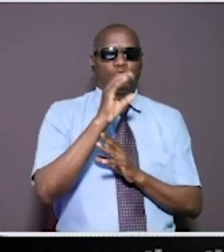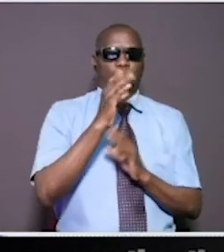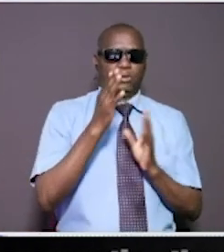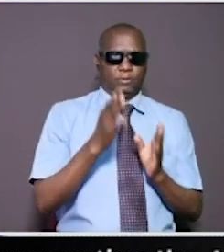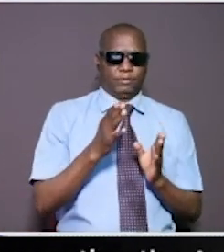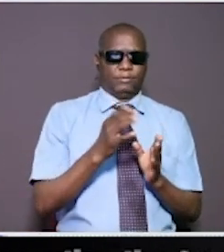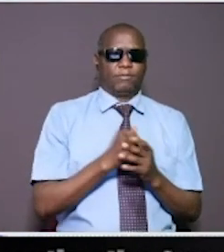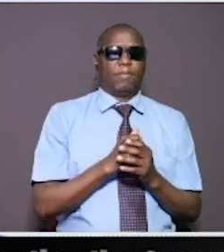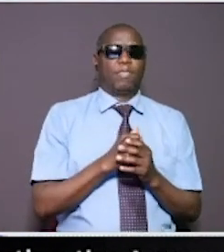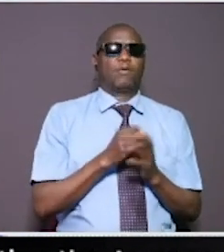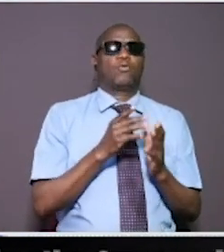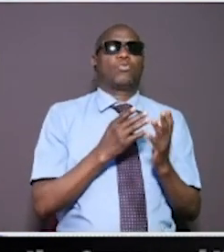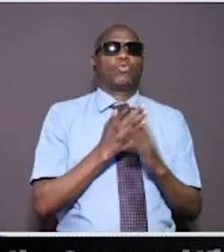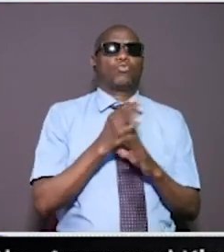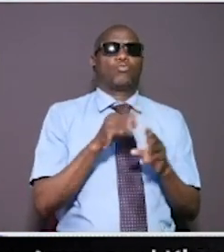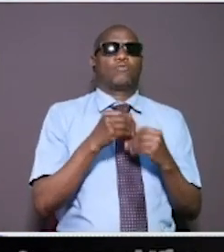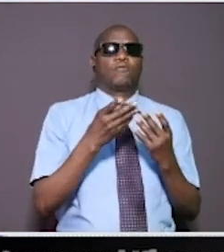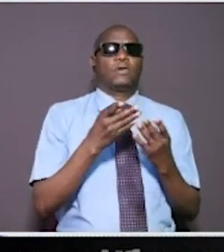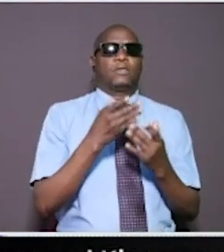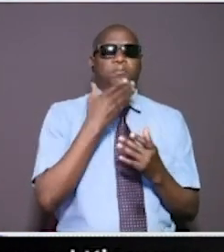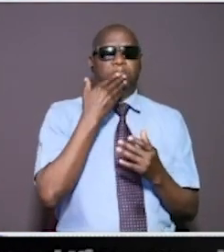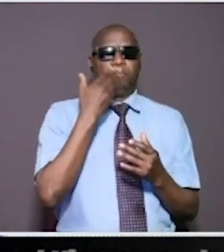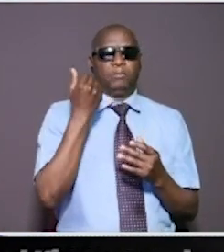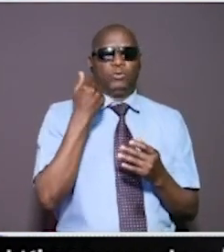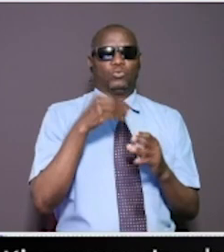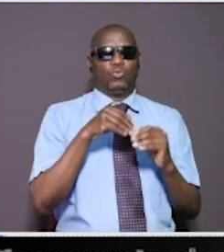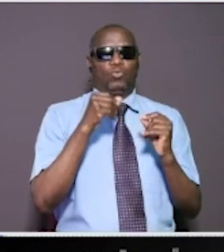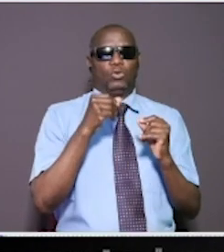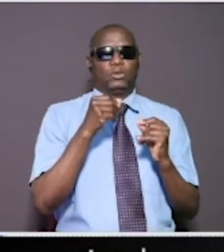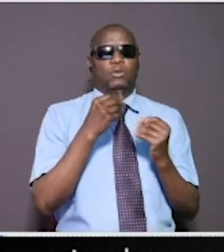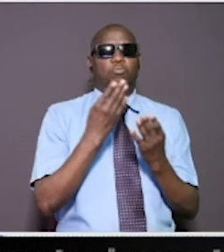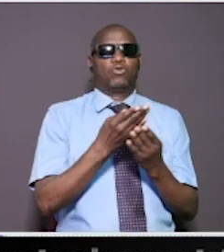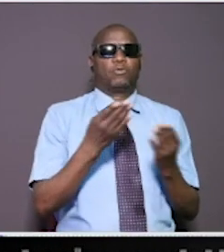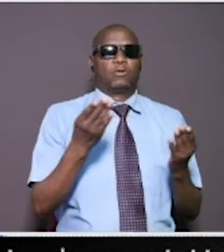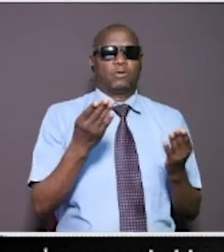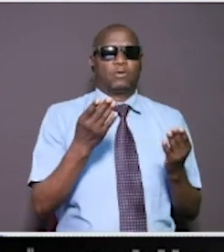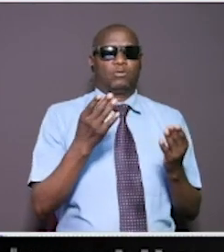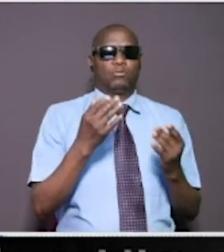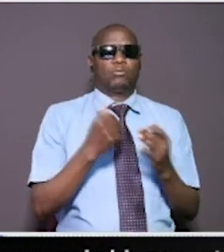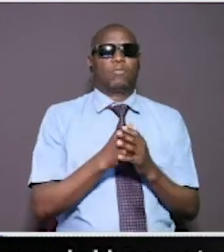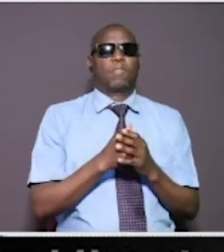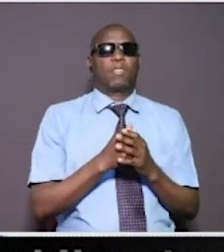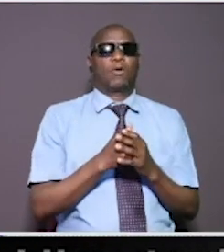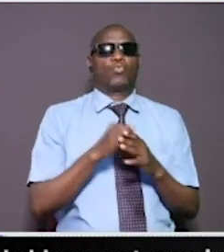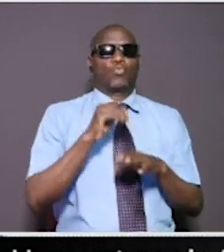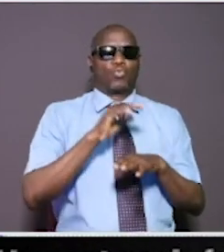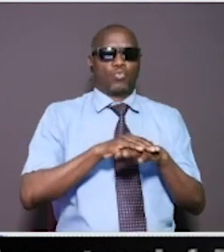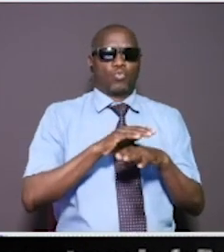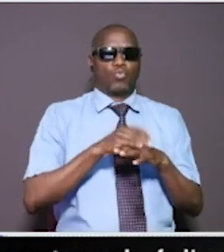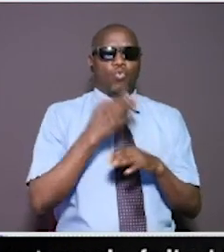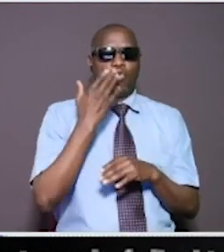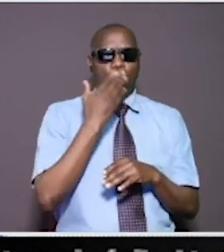by providing them with the best quality products. The optimum fuel, for example, that is